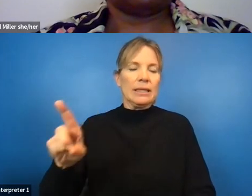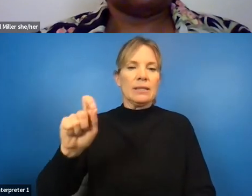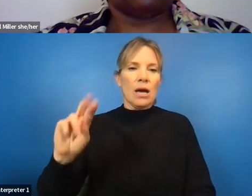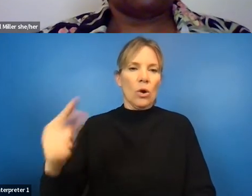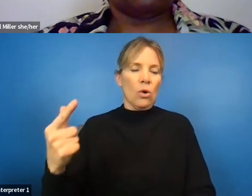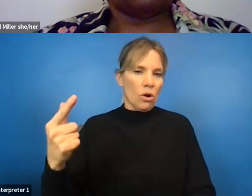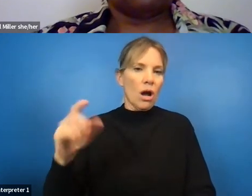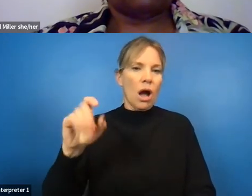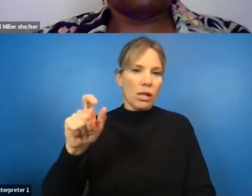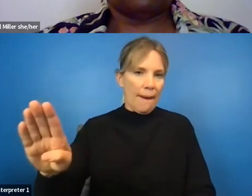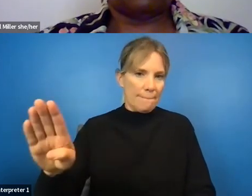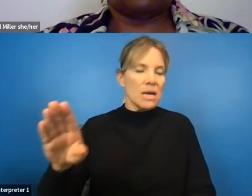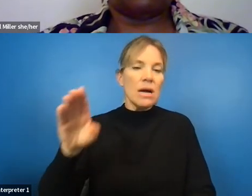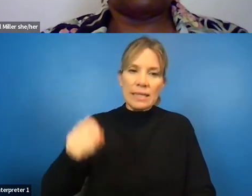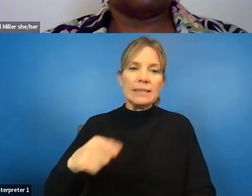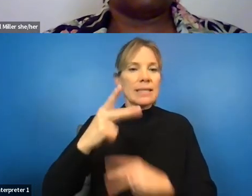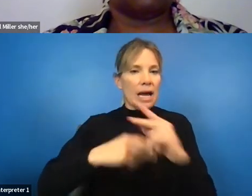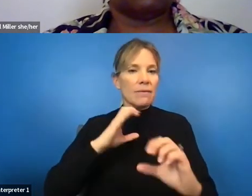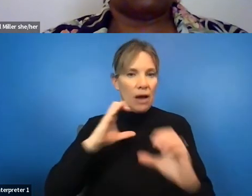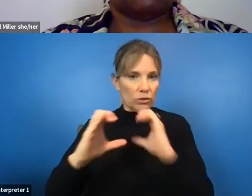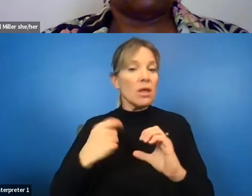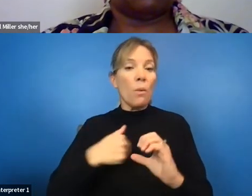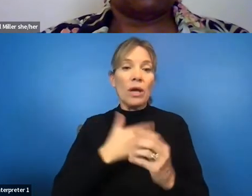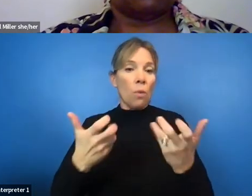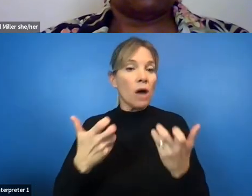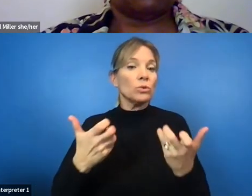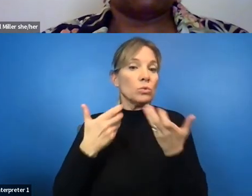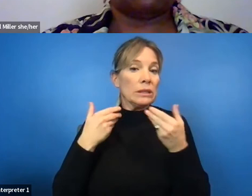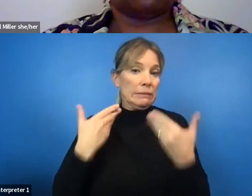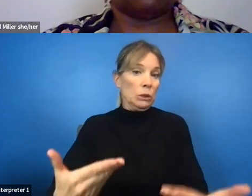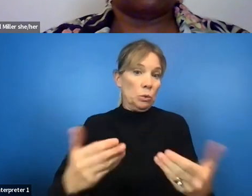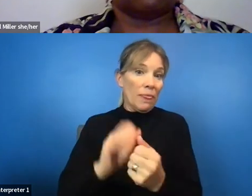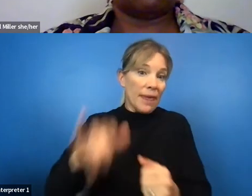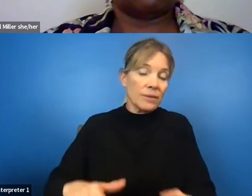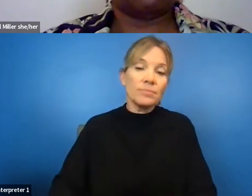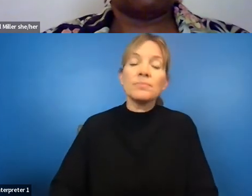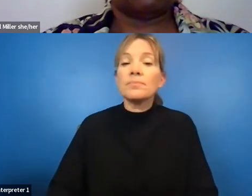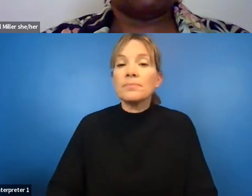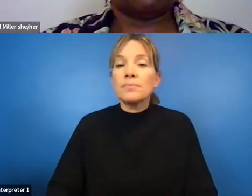disabilitylead.org/collab, because this is the type of conversation that we definitely want to continue.